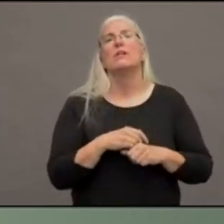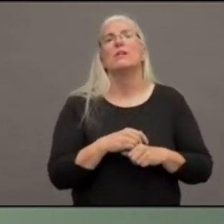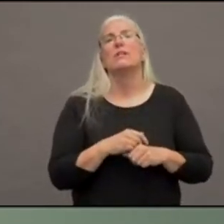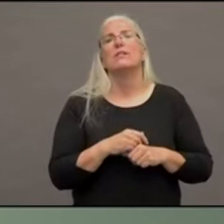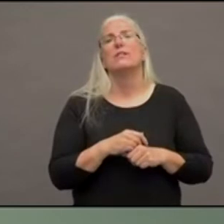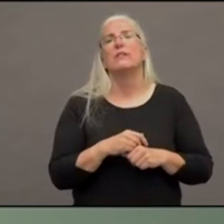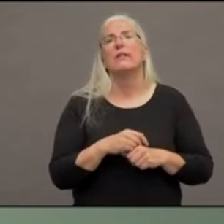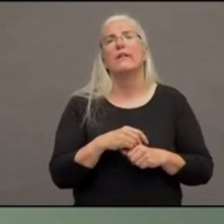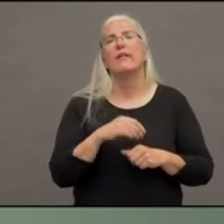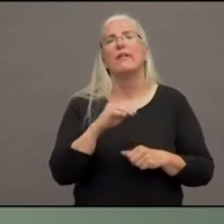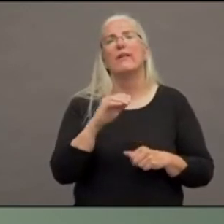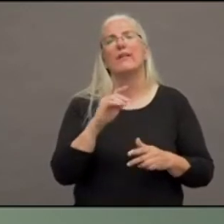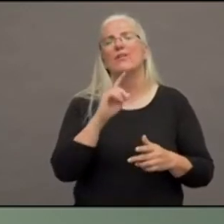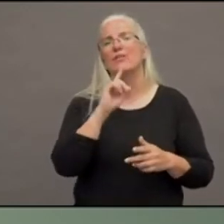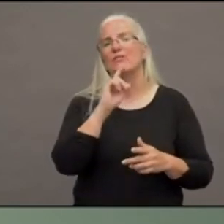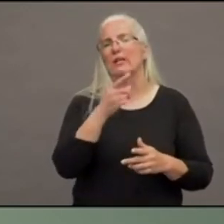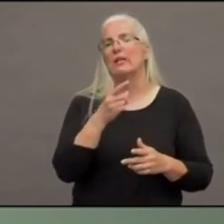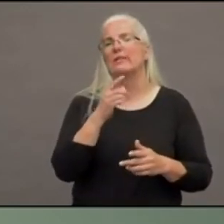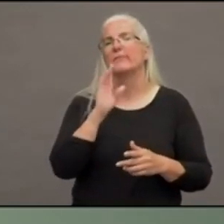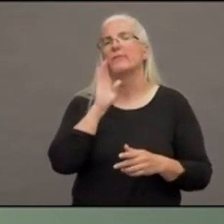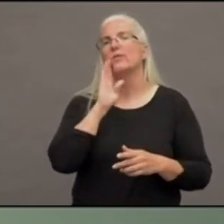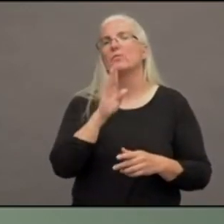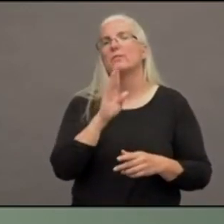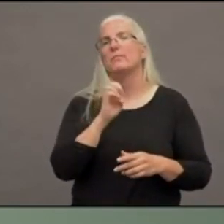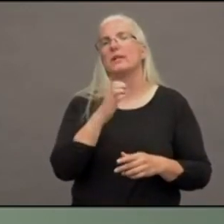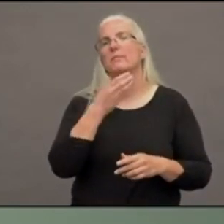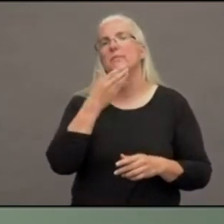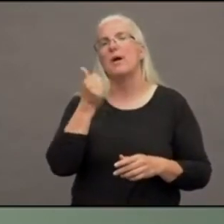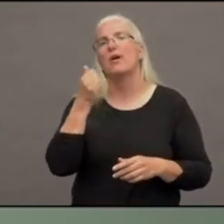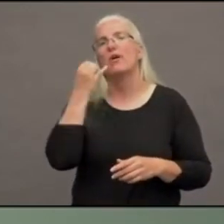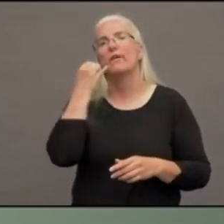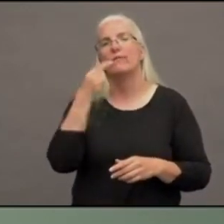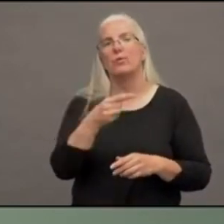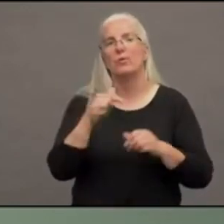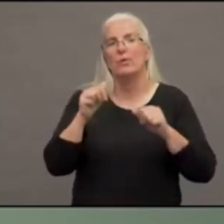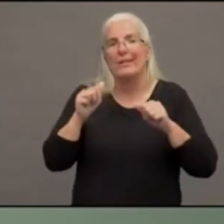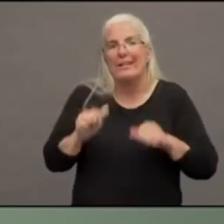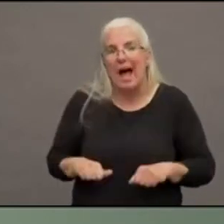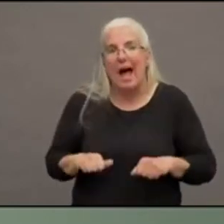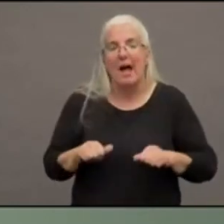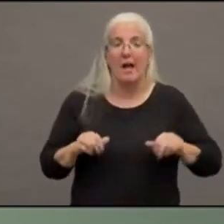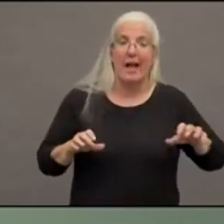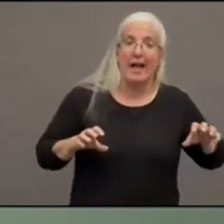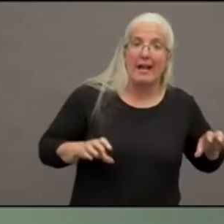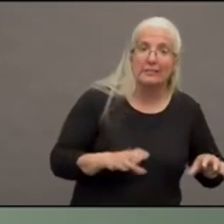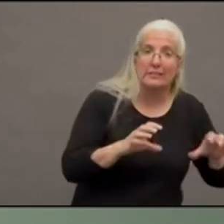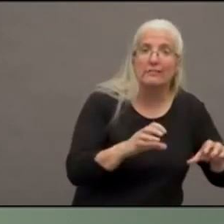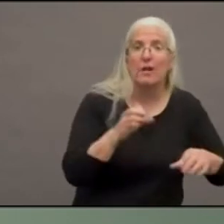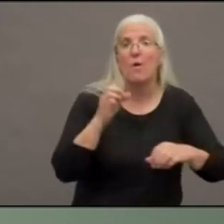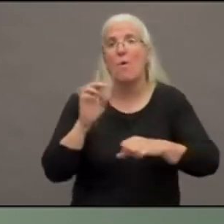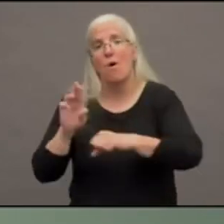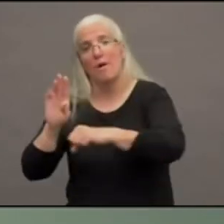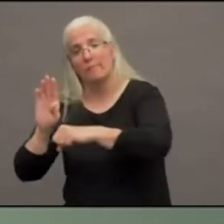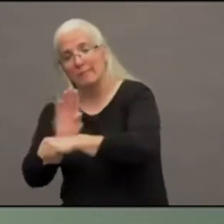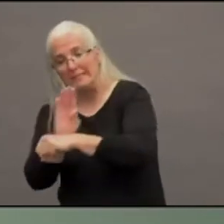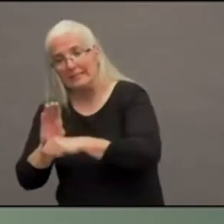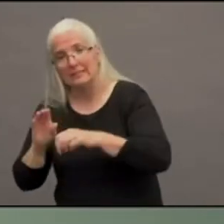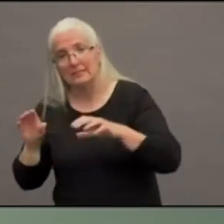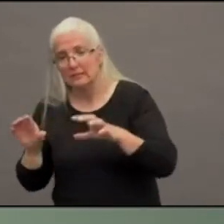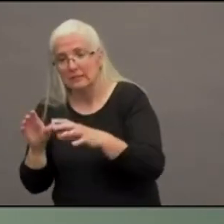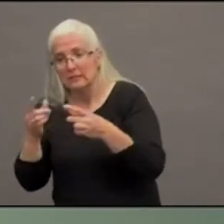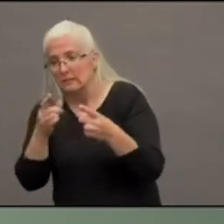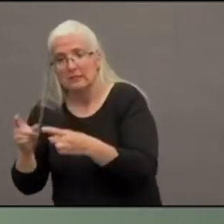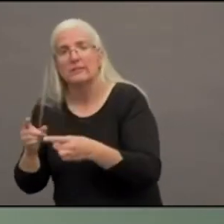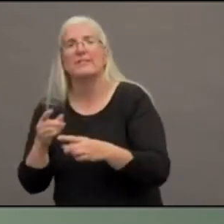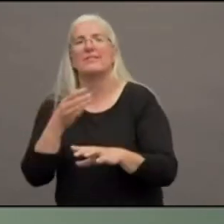if you can move activities or business activity or anything else outdoors. It's better, it's